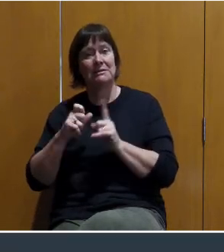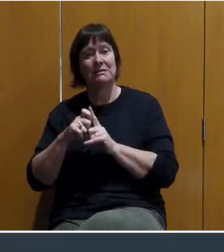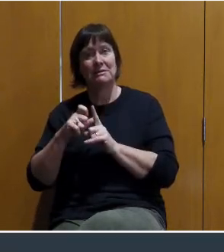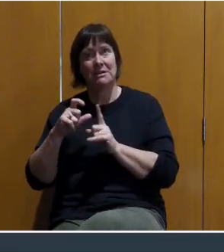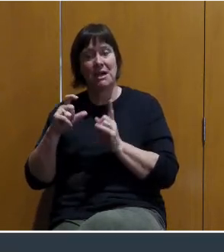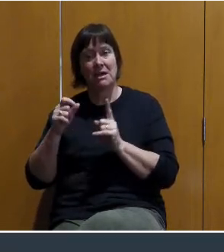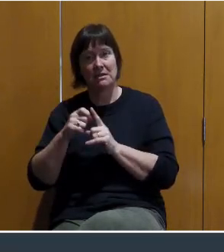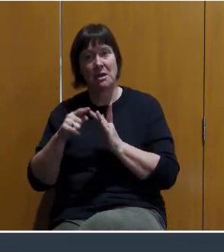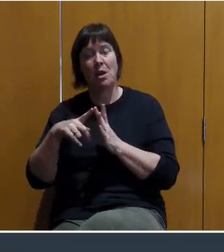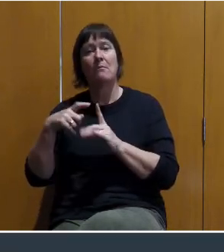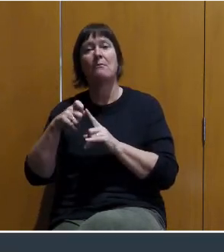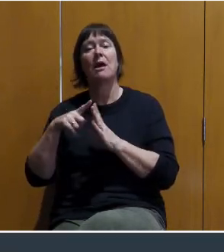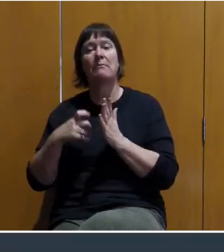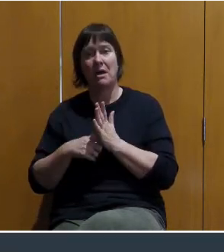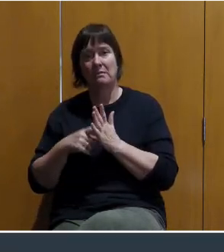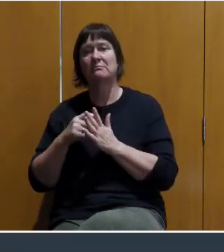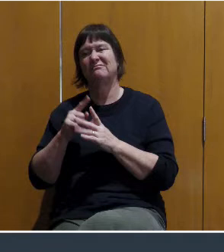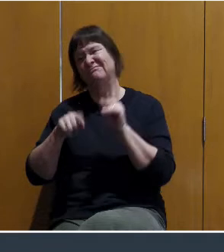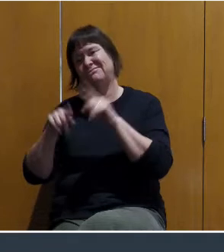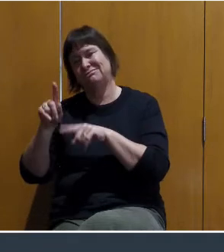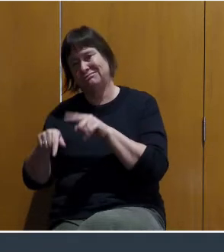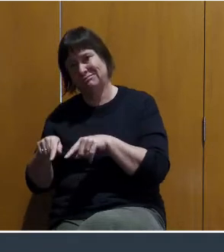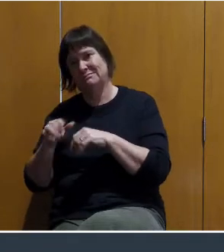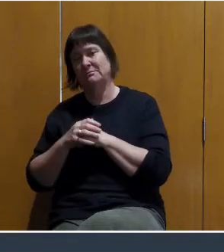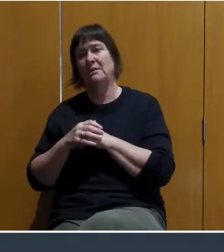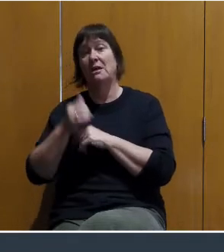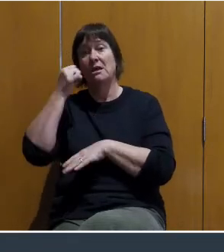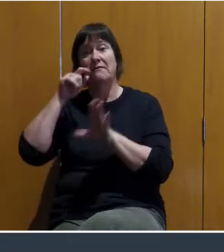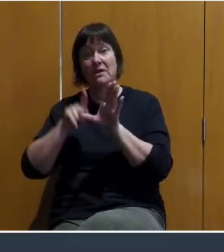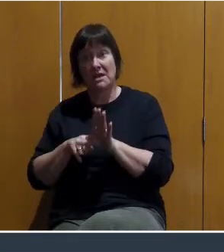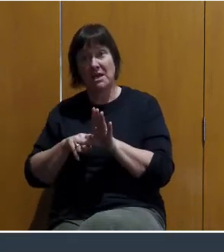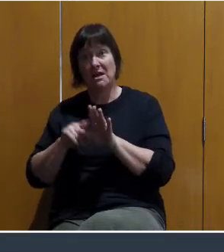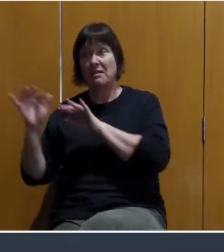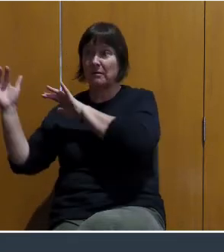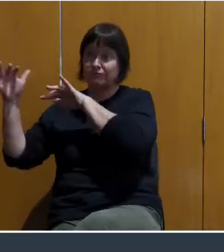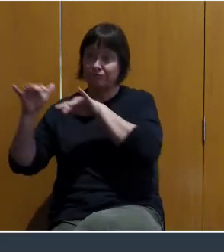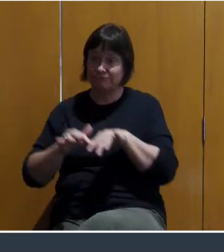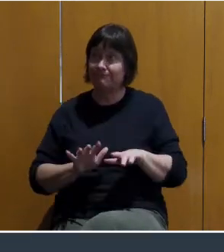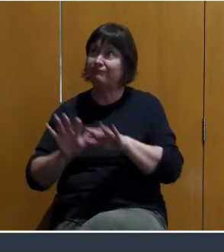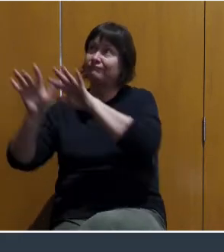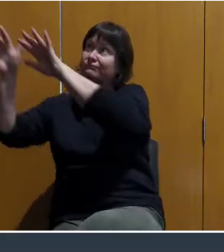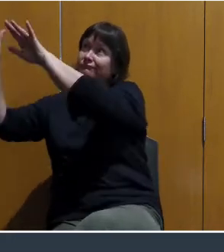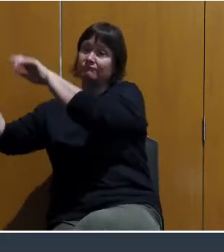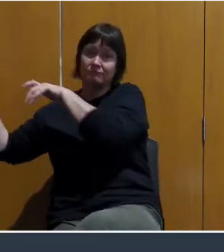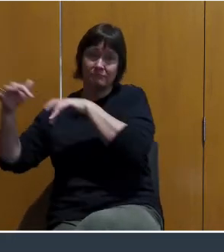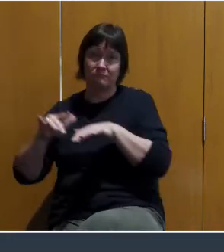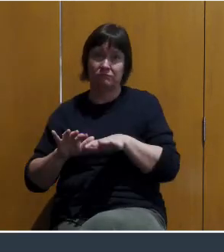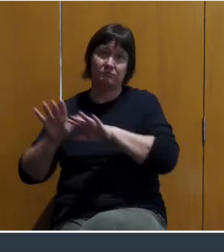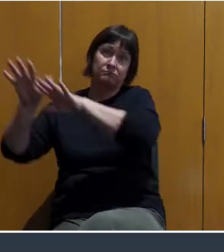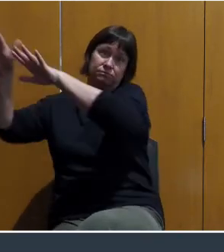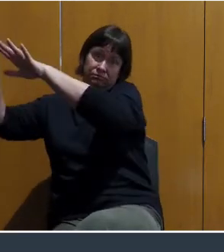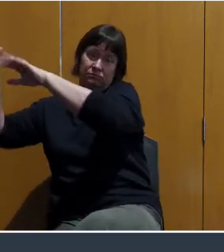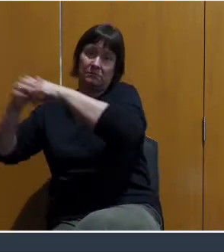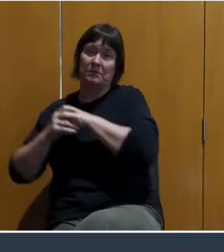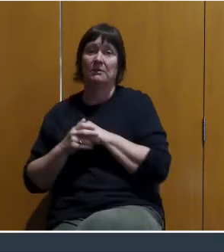the sharp-tailed sandpiper. And they move annually and seasonally between their breeding and non-breeding areas. So